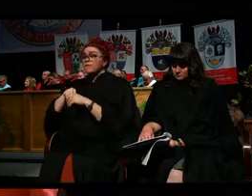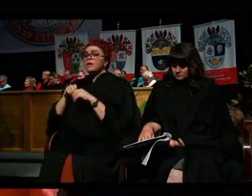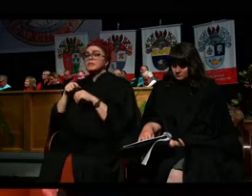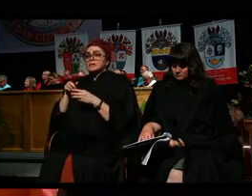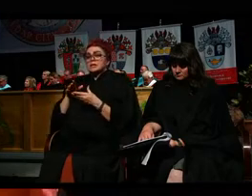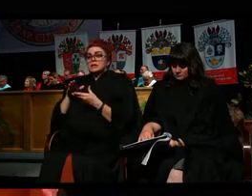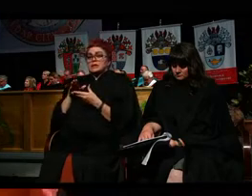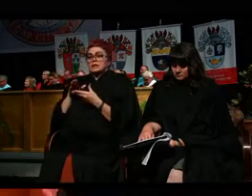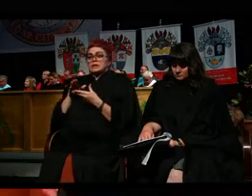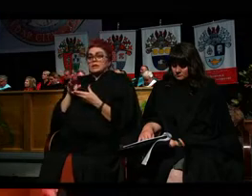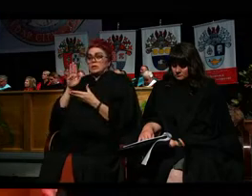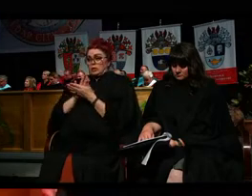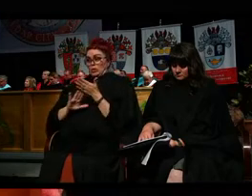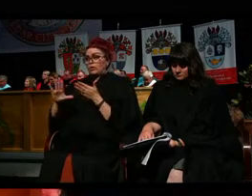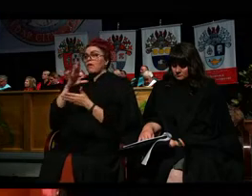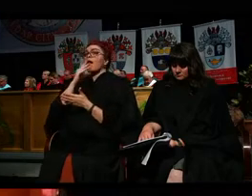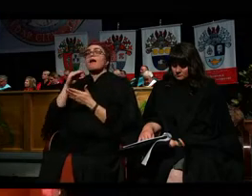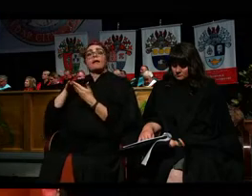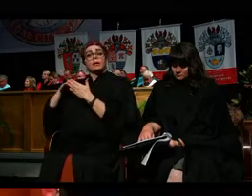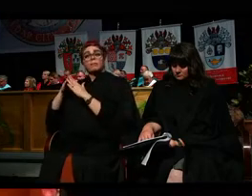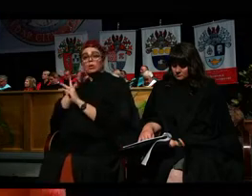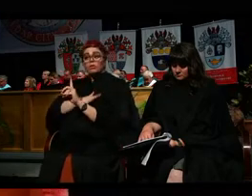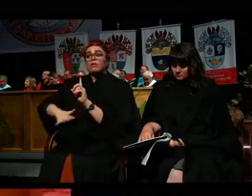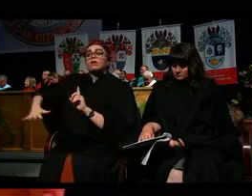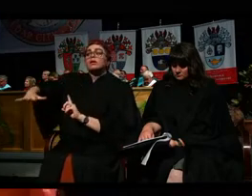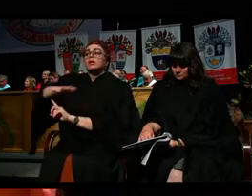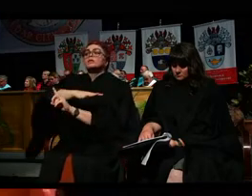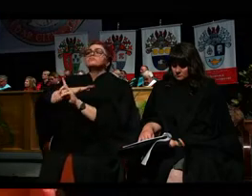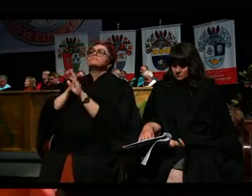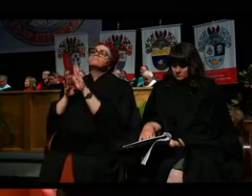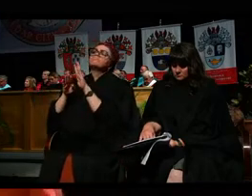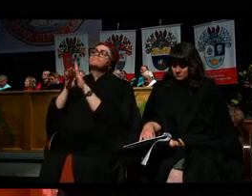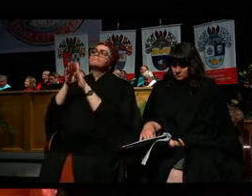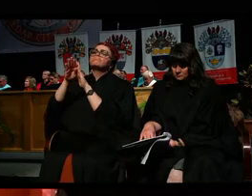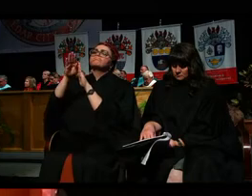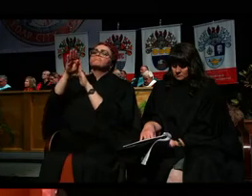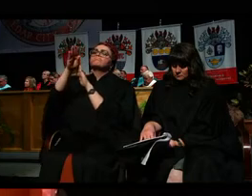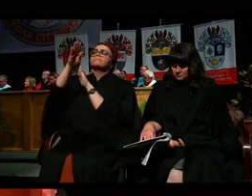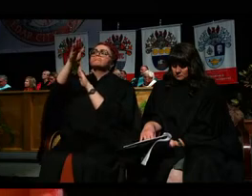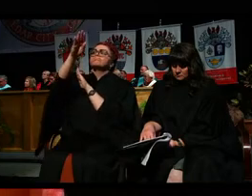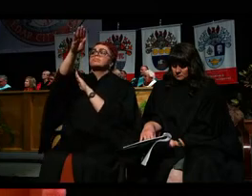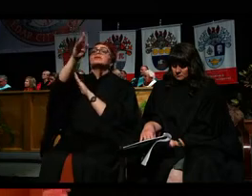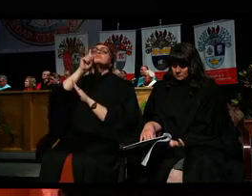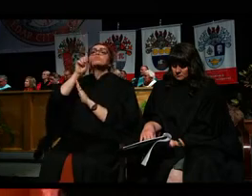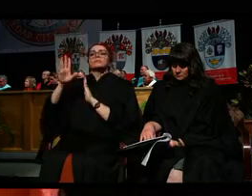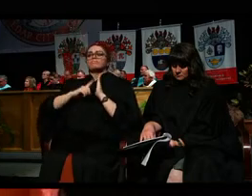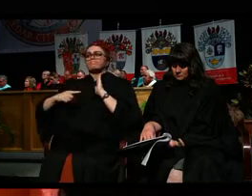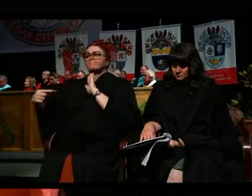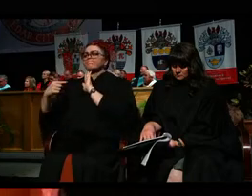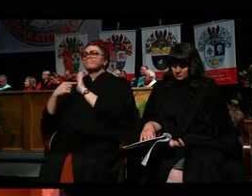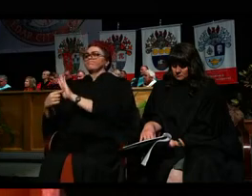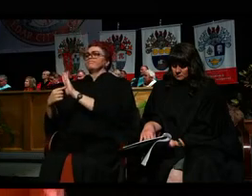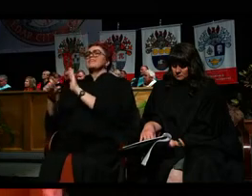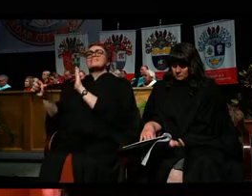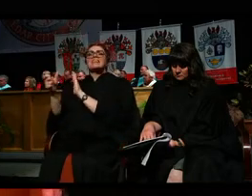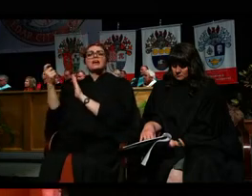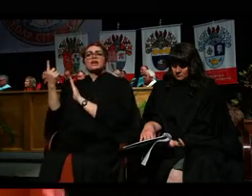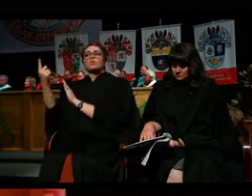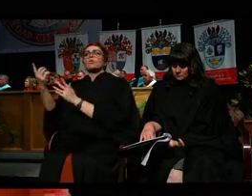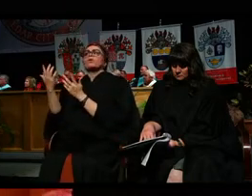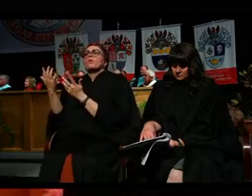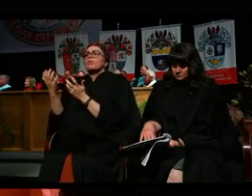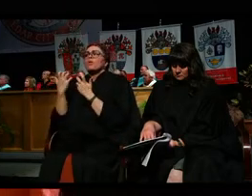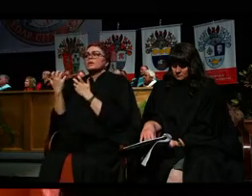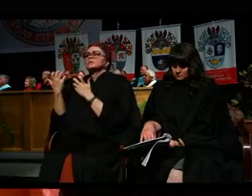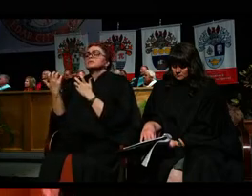community on an upward trajectory and show anyone who endeavors that they